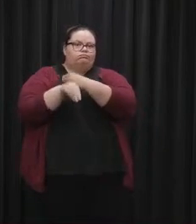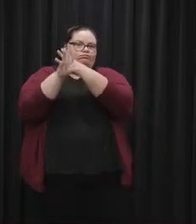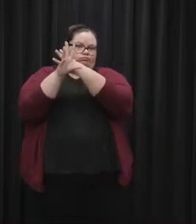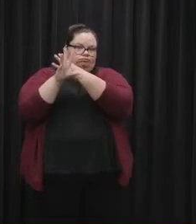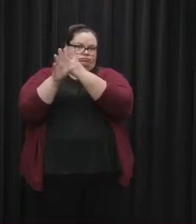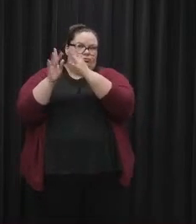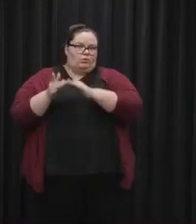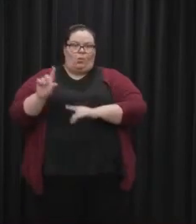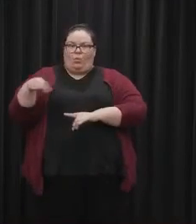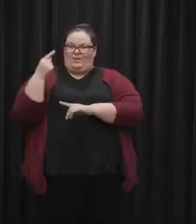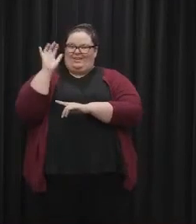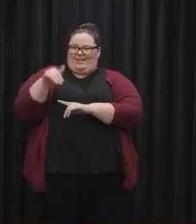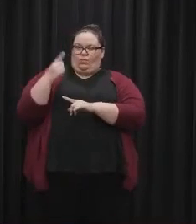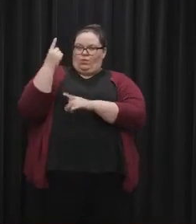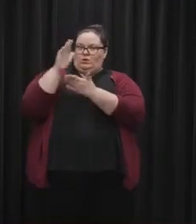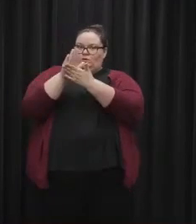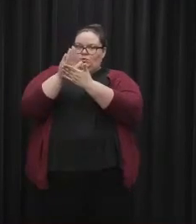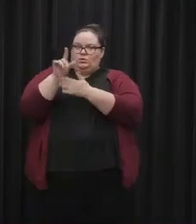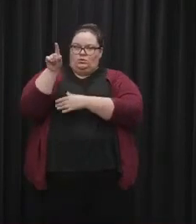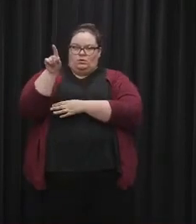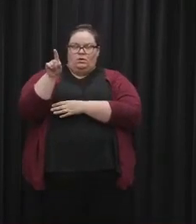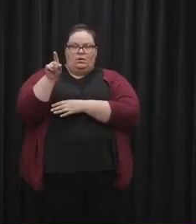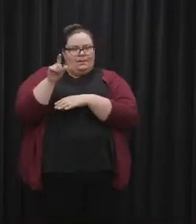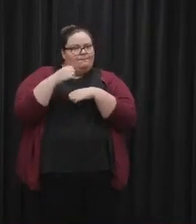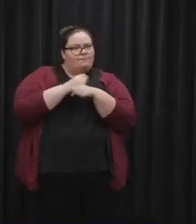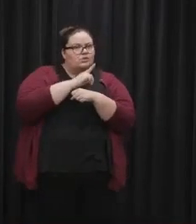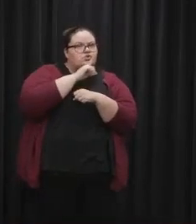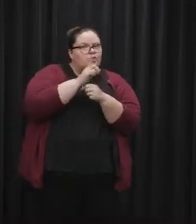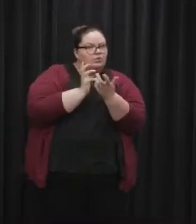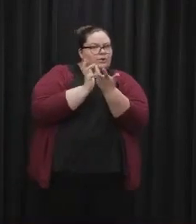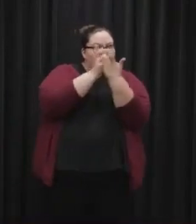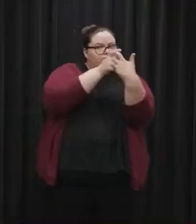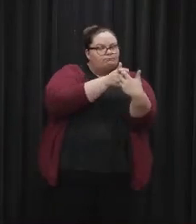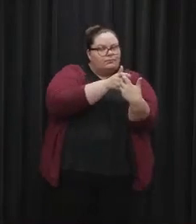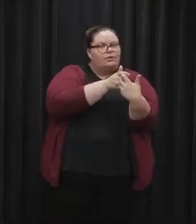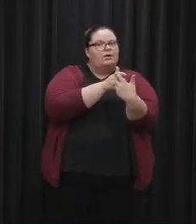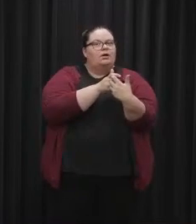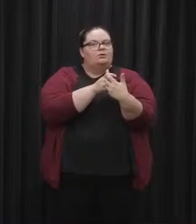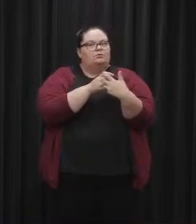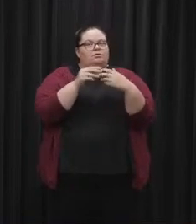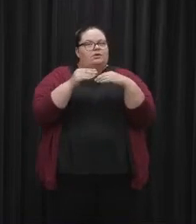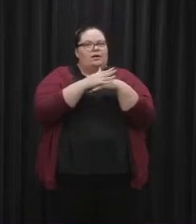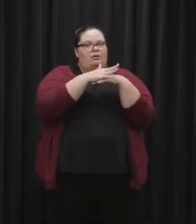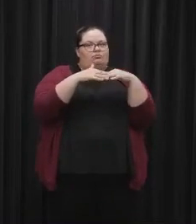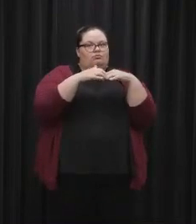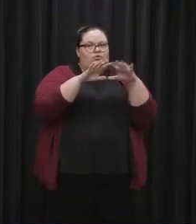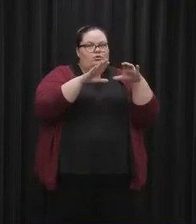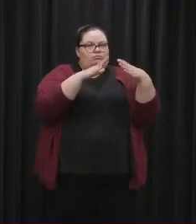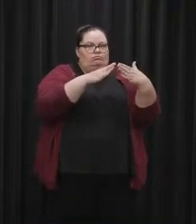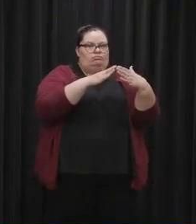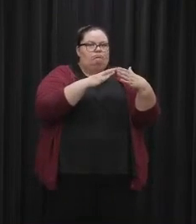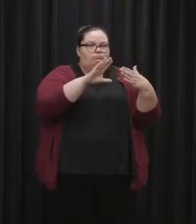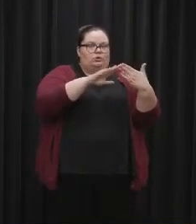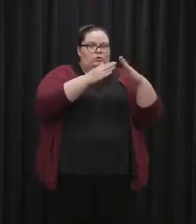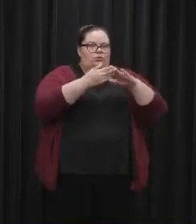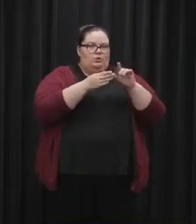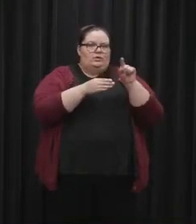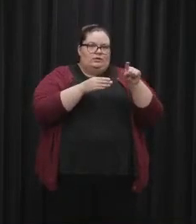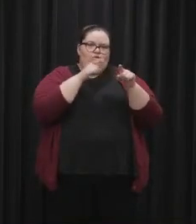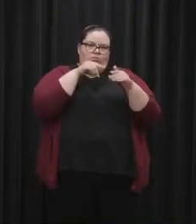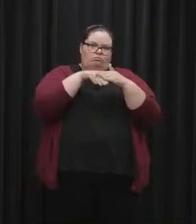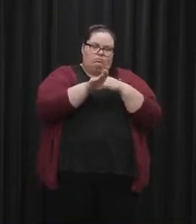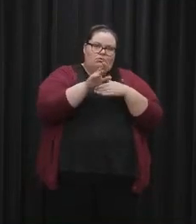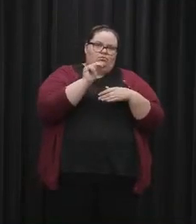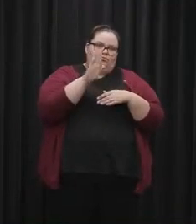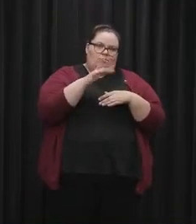Sugarloaf High School. And that's in part to make sure that we can accommodate the students from Listigouche, who I just mentioned. The school is